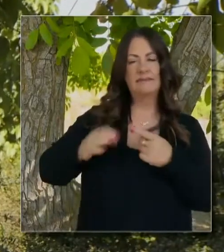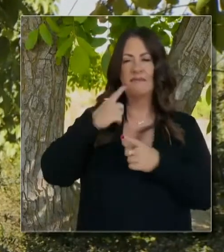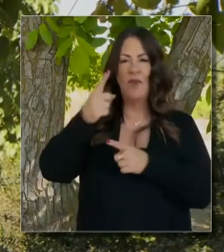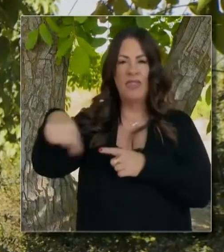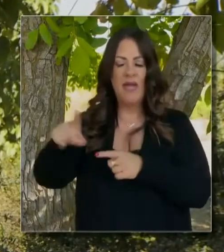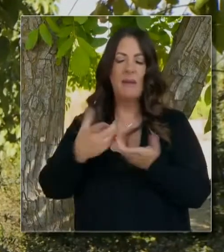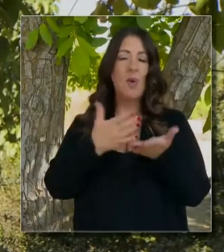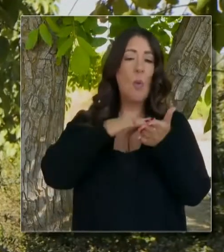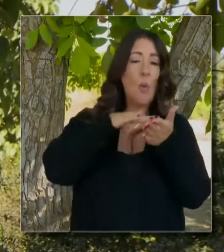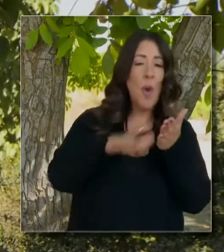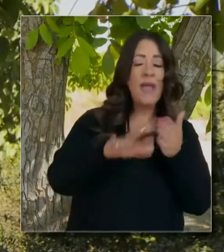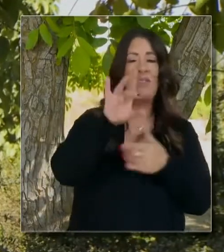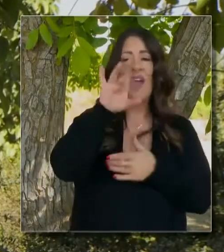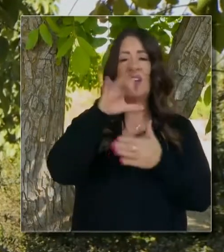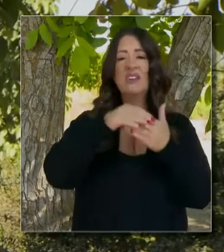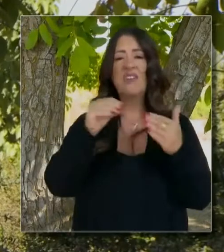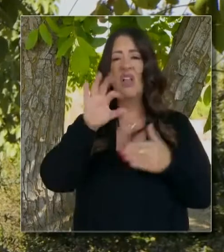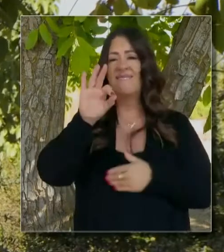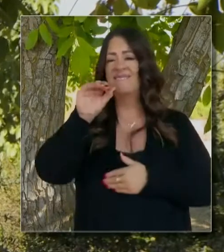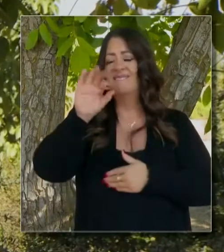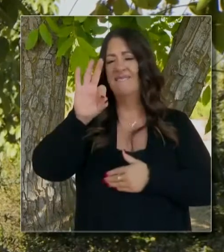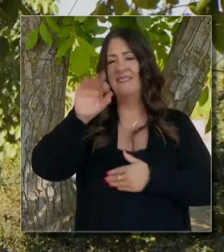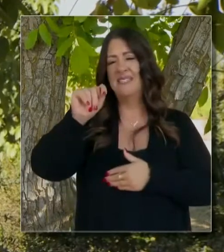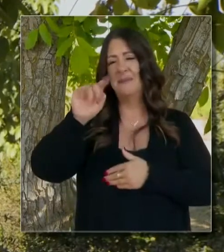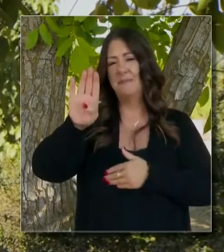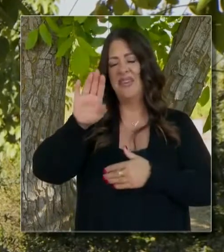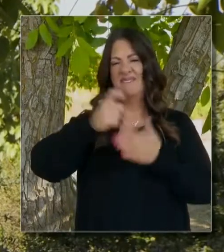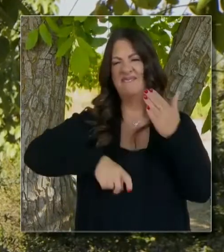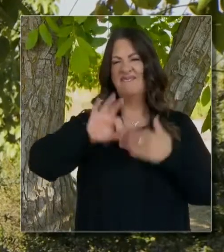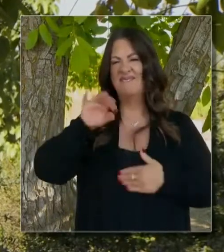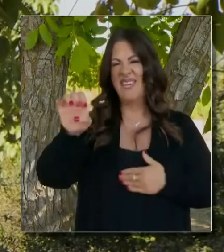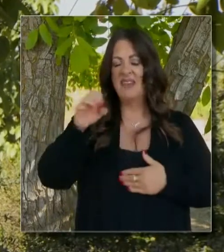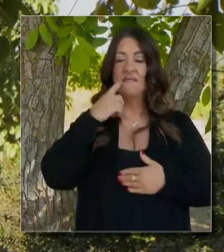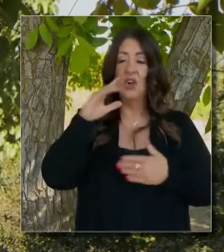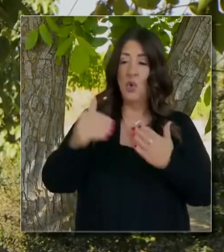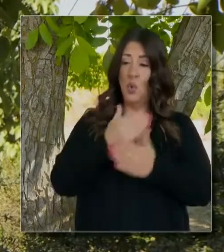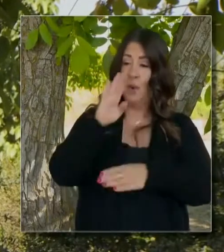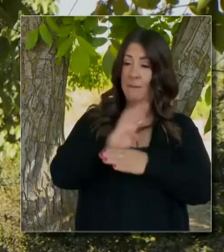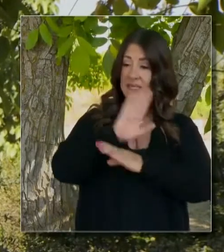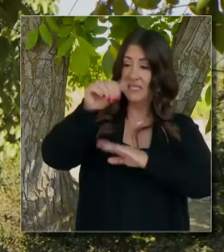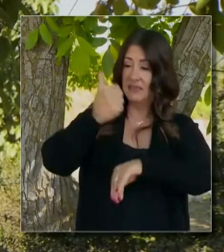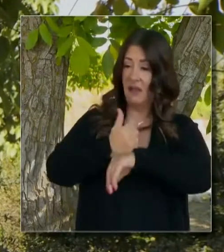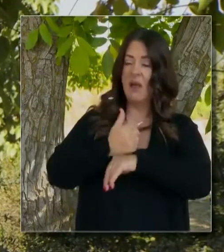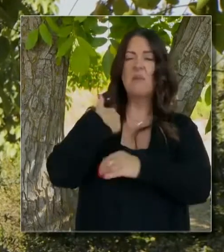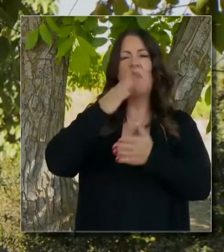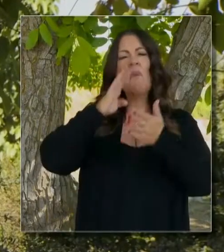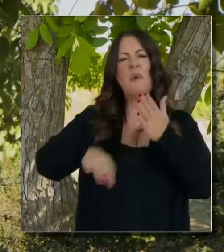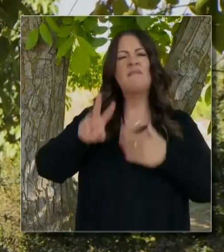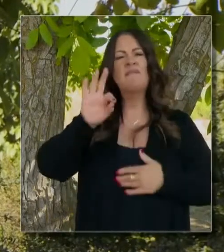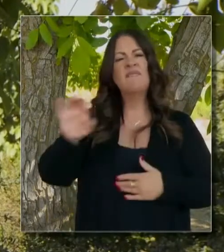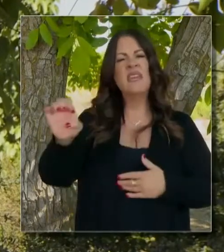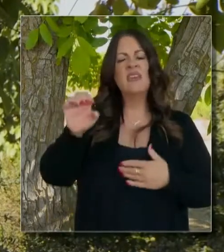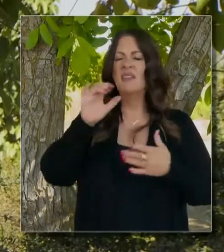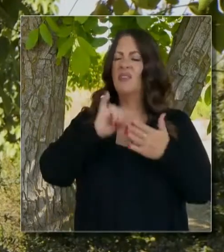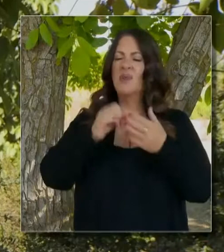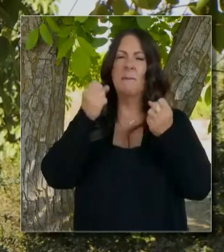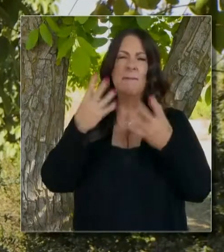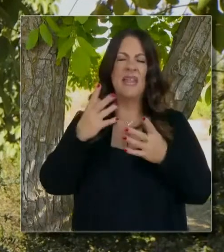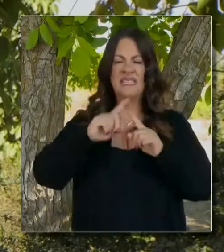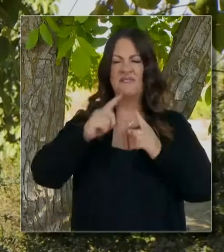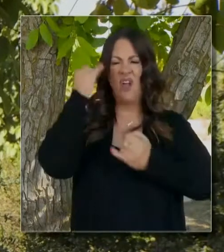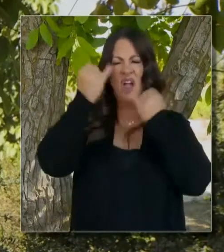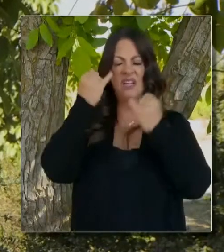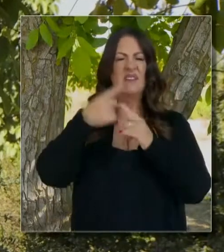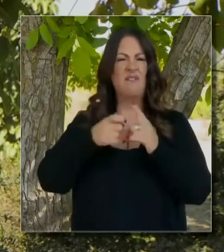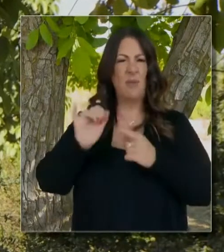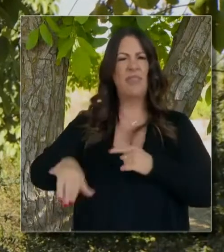of the $800 franchise tax fee for new business startups, an idea that emanated from that task force, the new